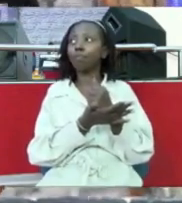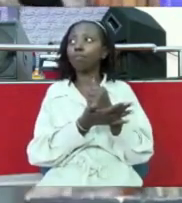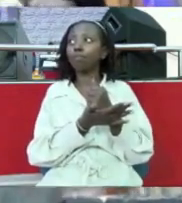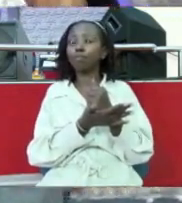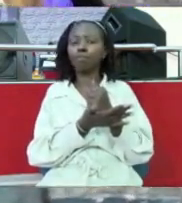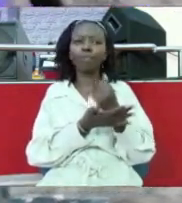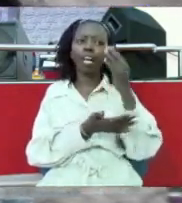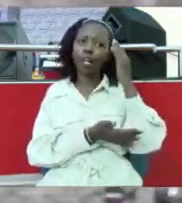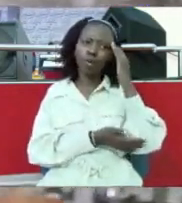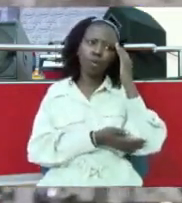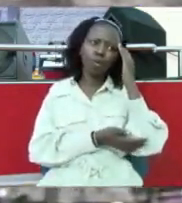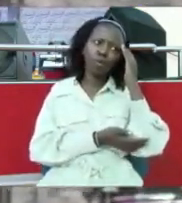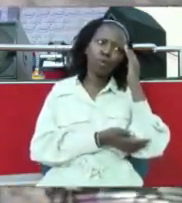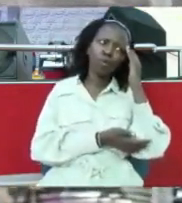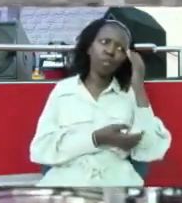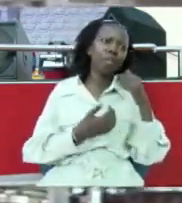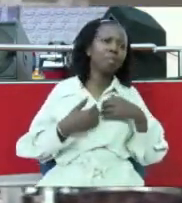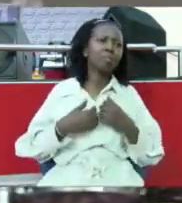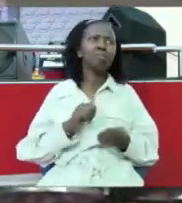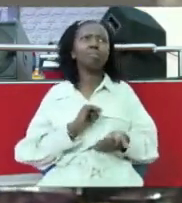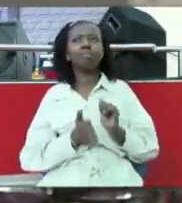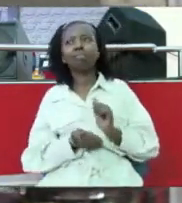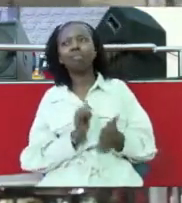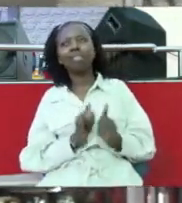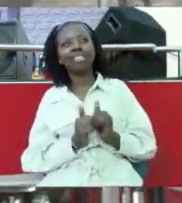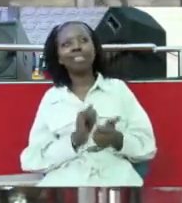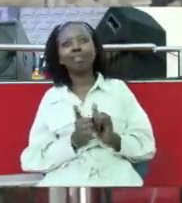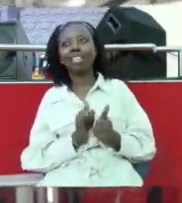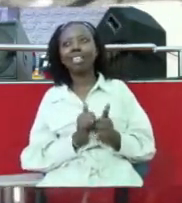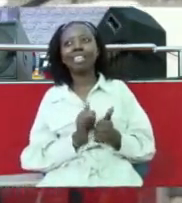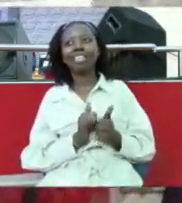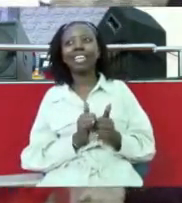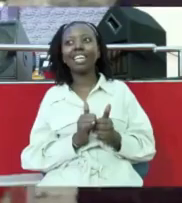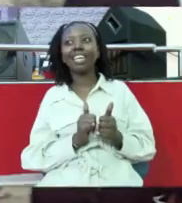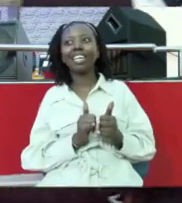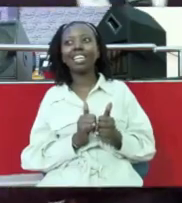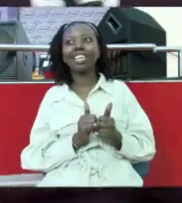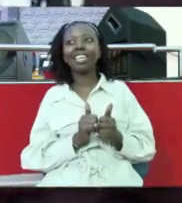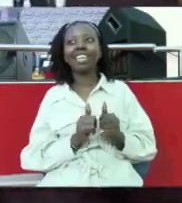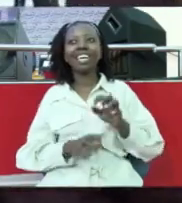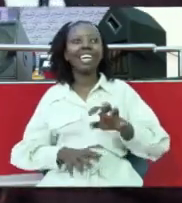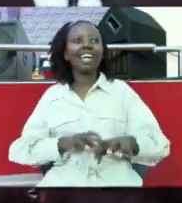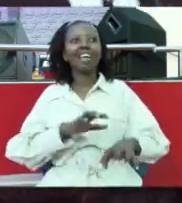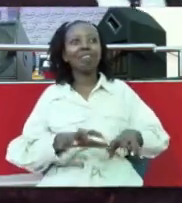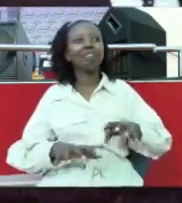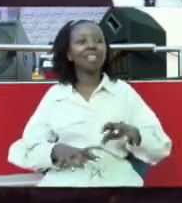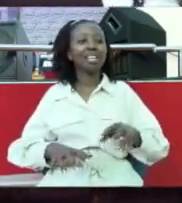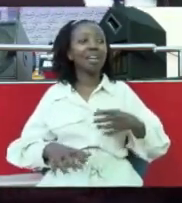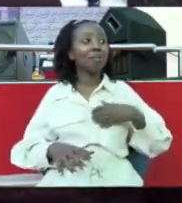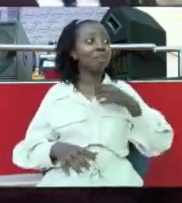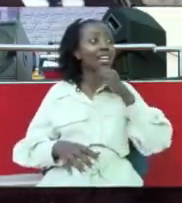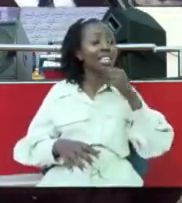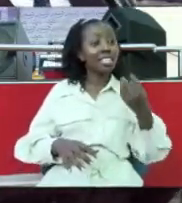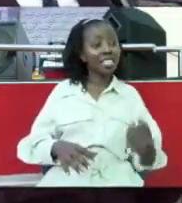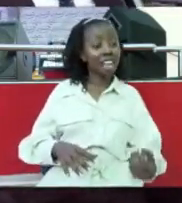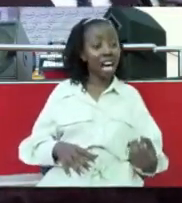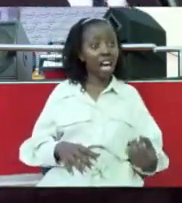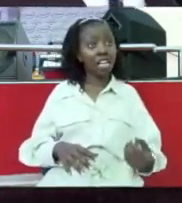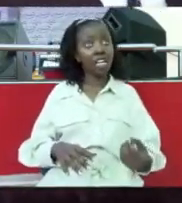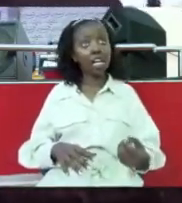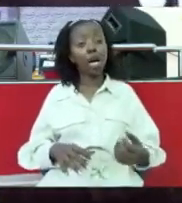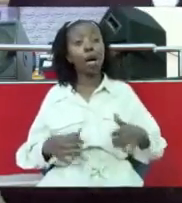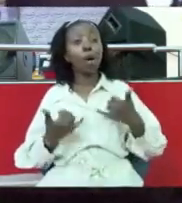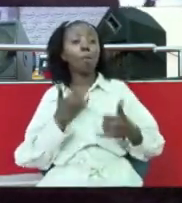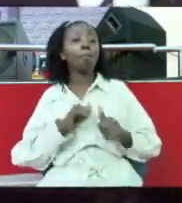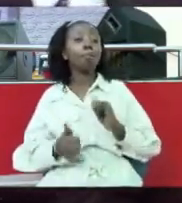You know, I don't play rugby. Mimi sichezi mchezo wa raga. My son used to. Lakini mtoto wangu alikuwa